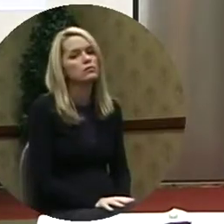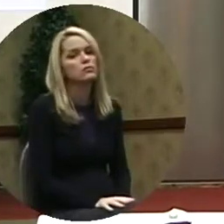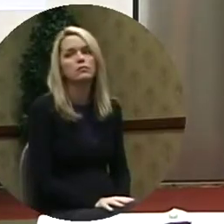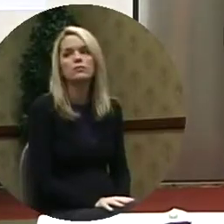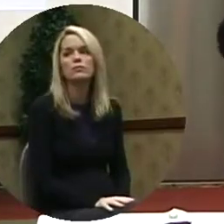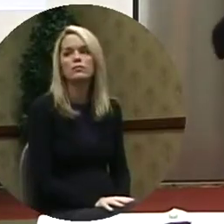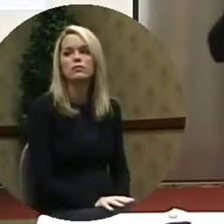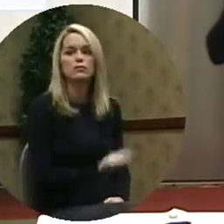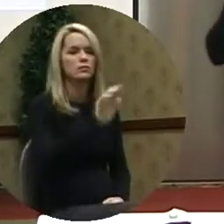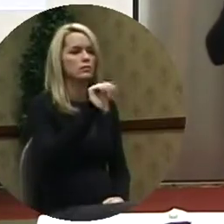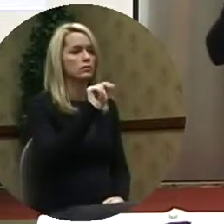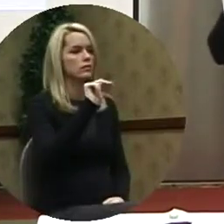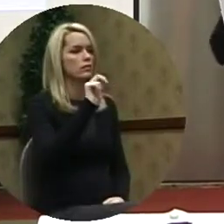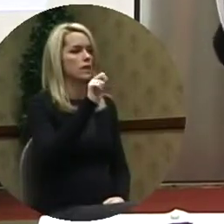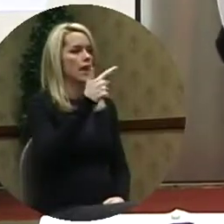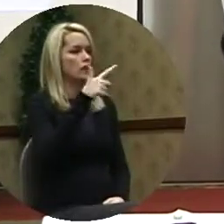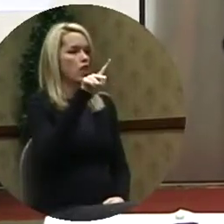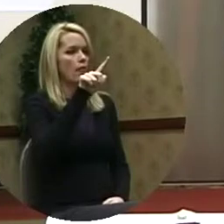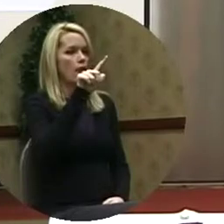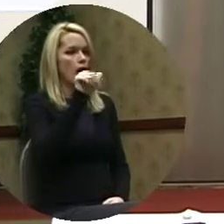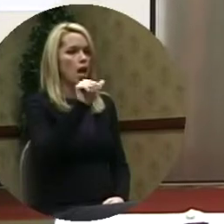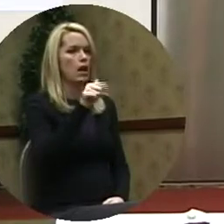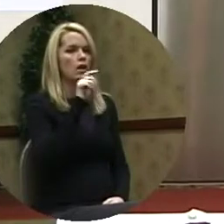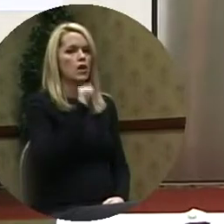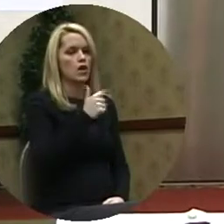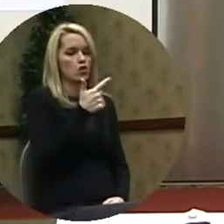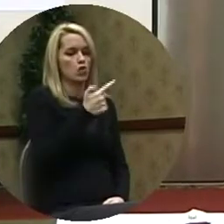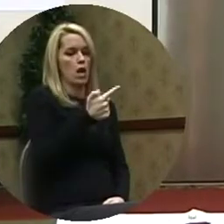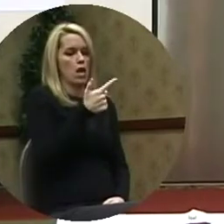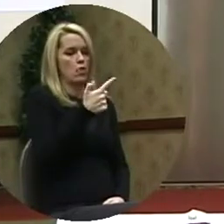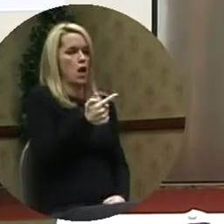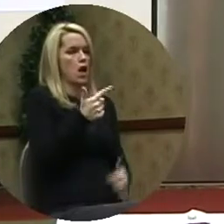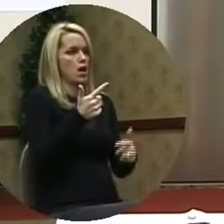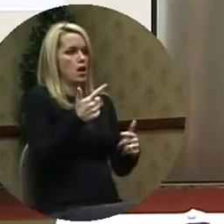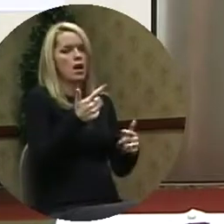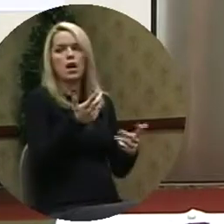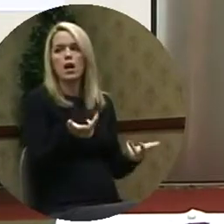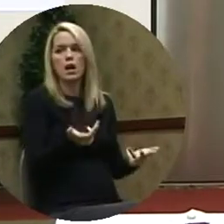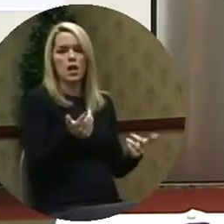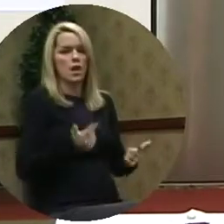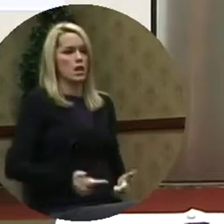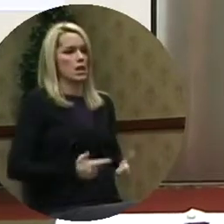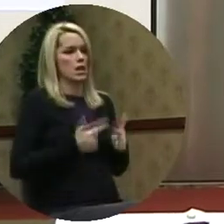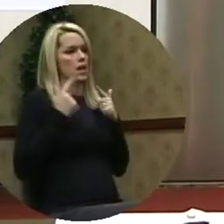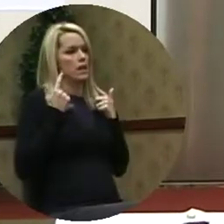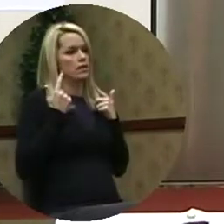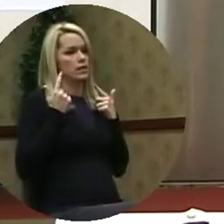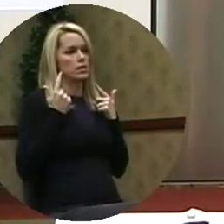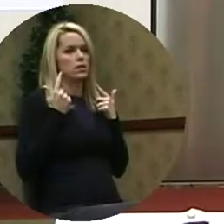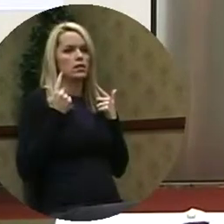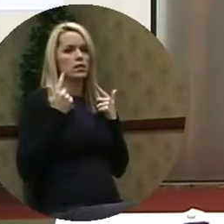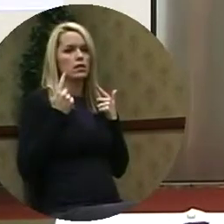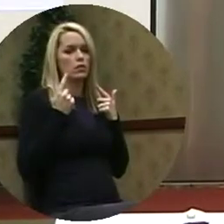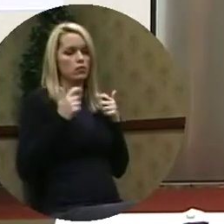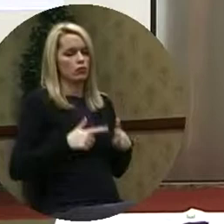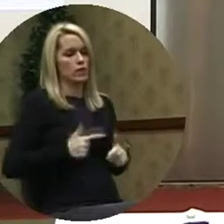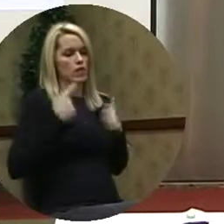Okay, this is Angela. She is 21 and resides at a residential facility called Happy